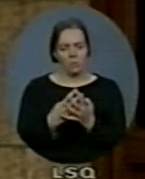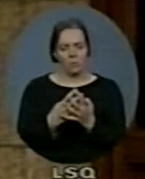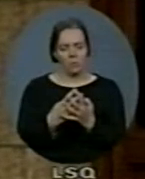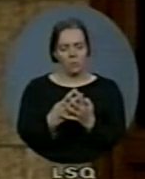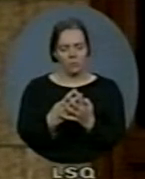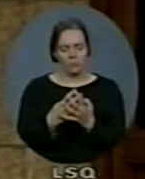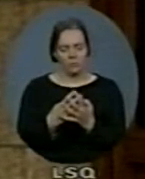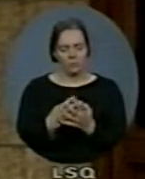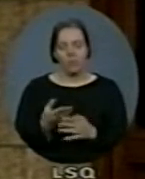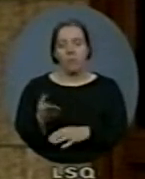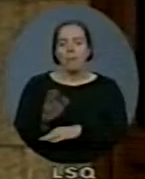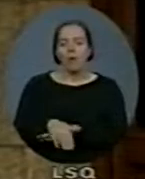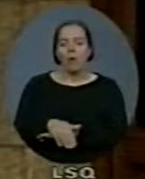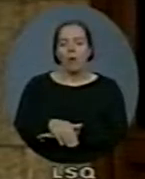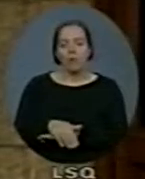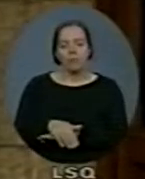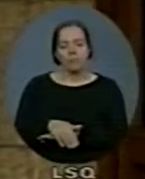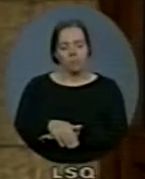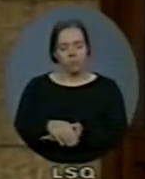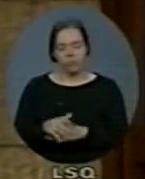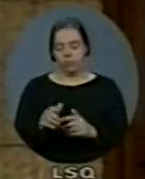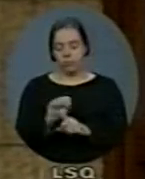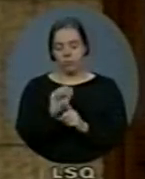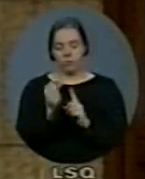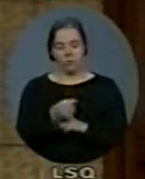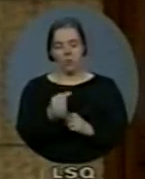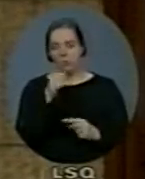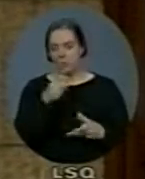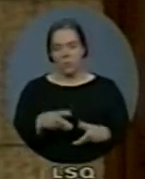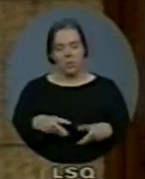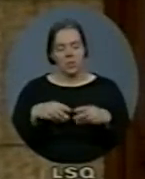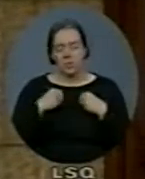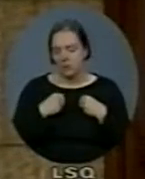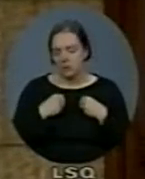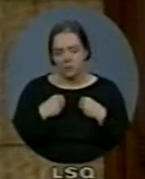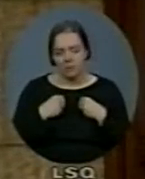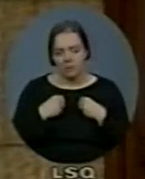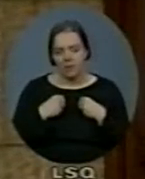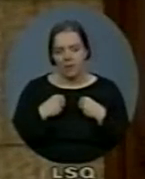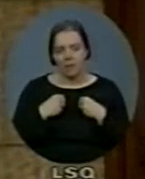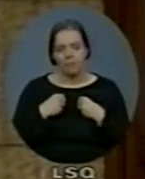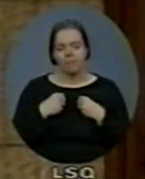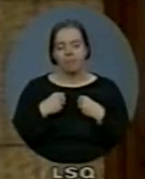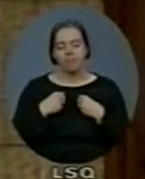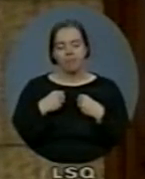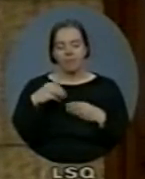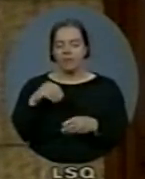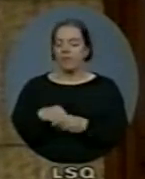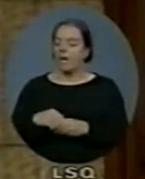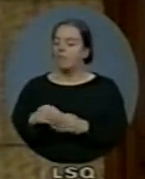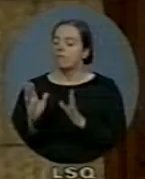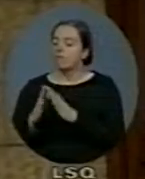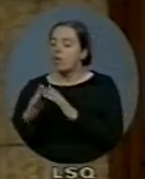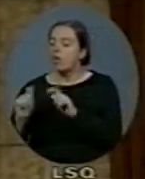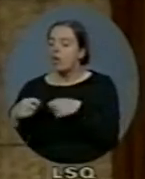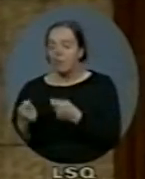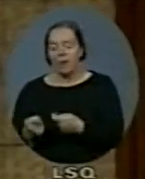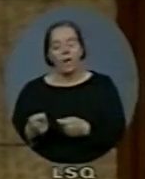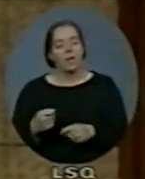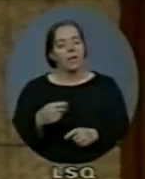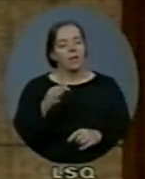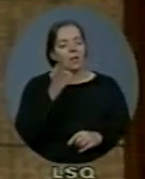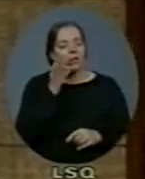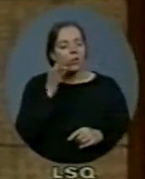be acceptable in any community in this country. So I'll ask the Minister again, why is he continuing to perpetuate a